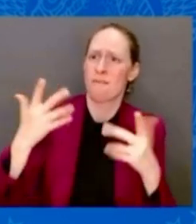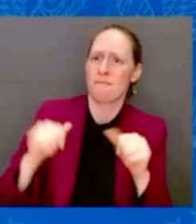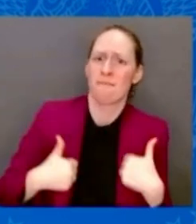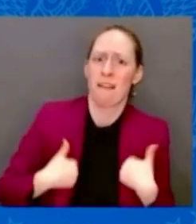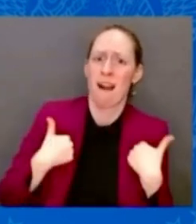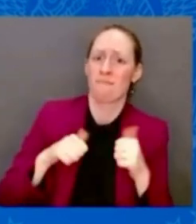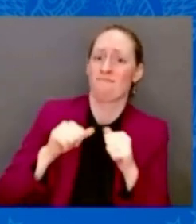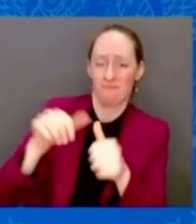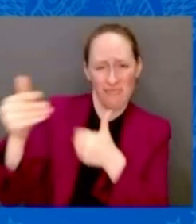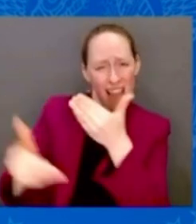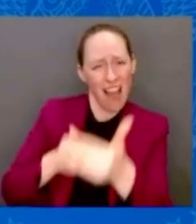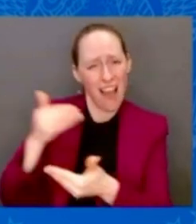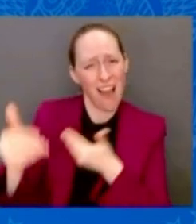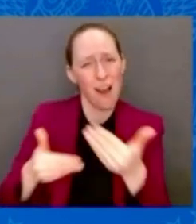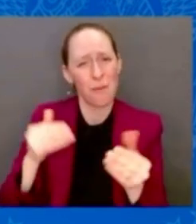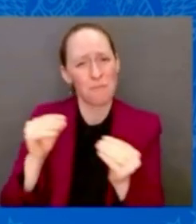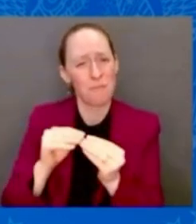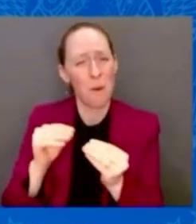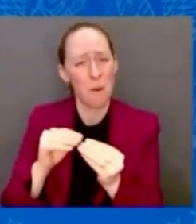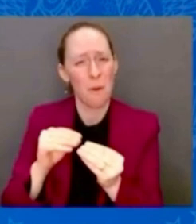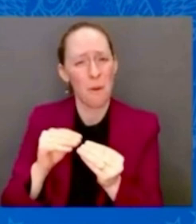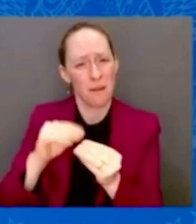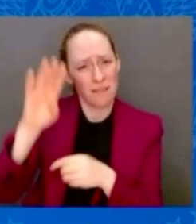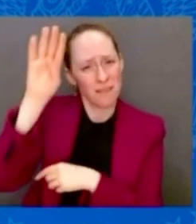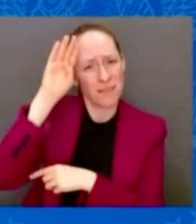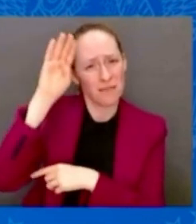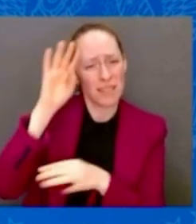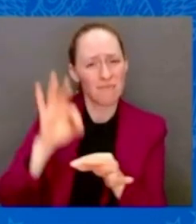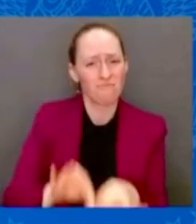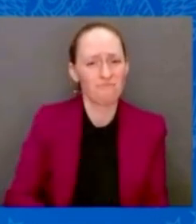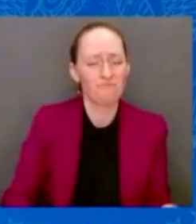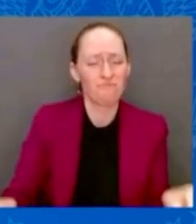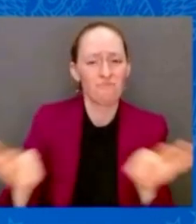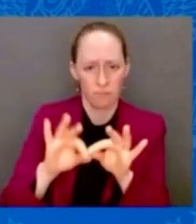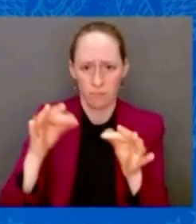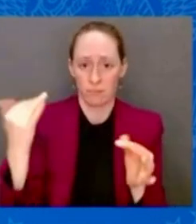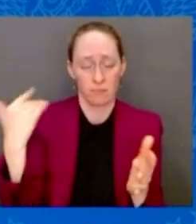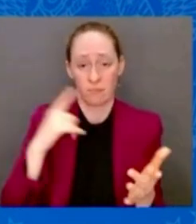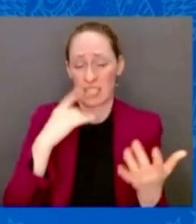far too many firefighter funerals in my life. And I know too many of you